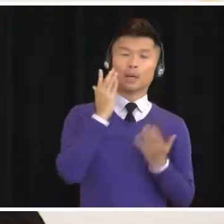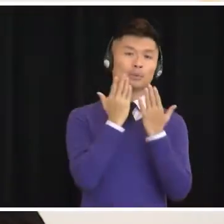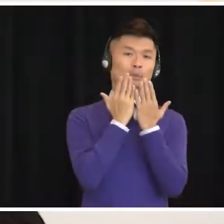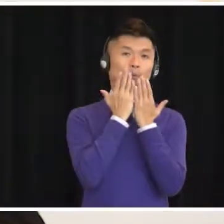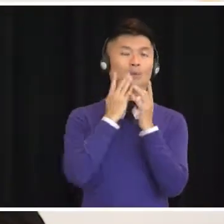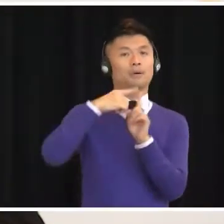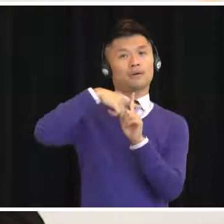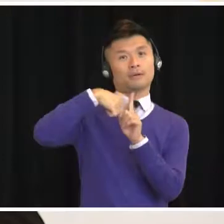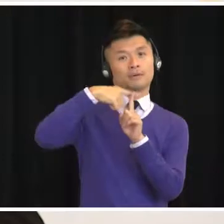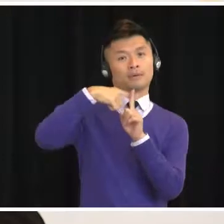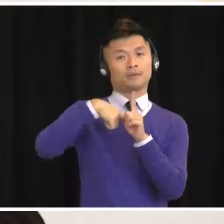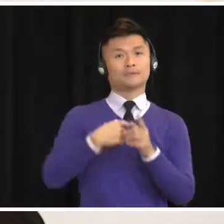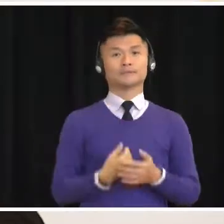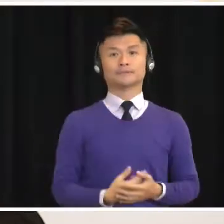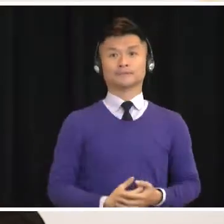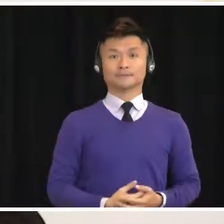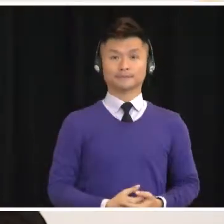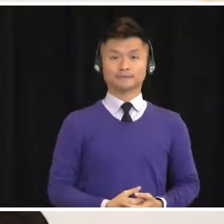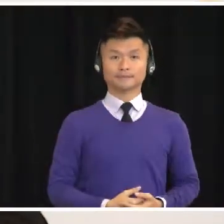also the question of